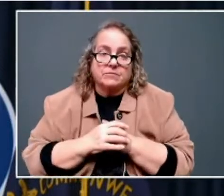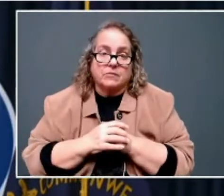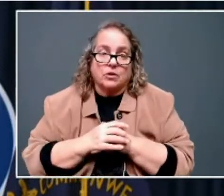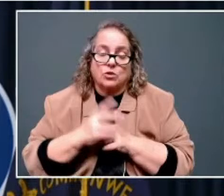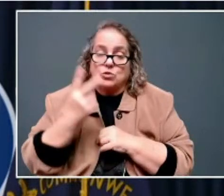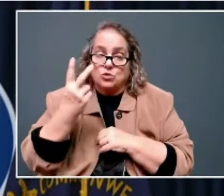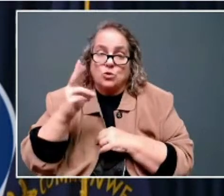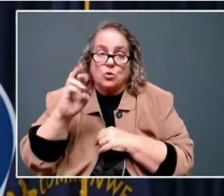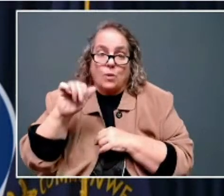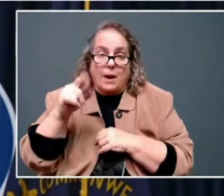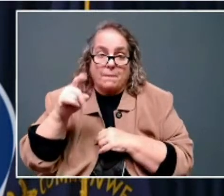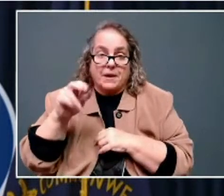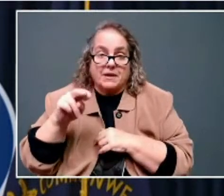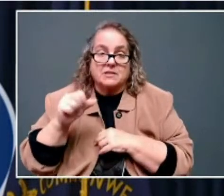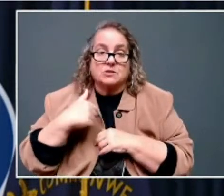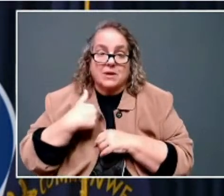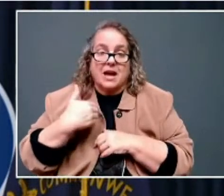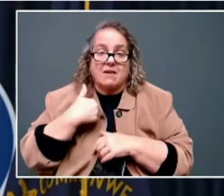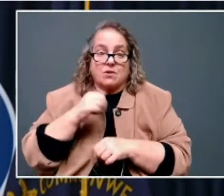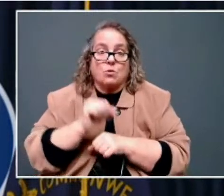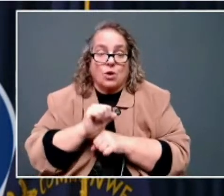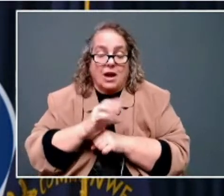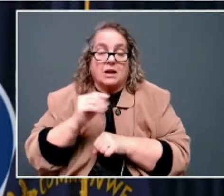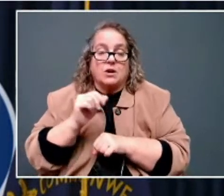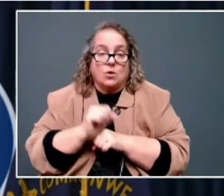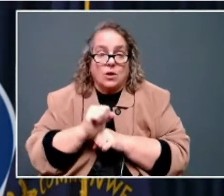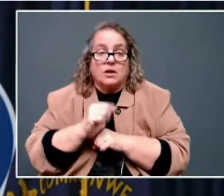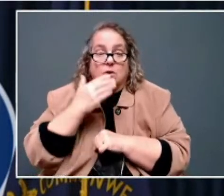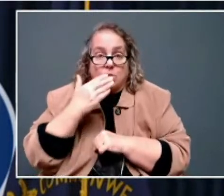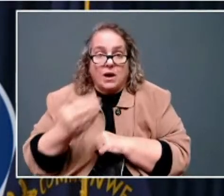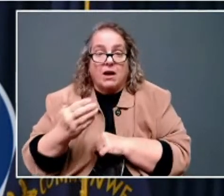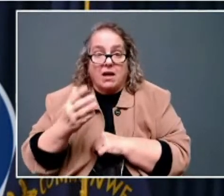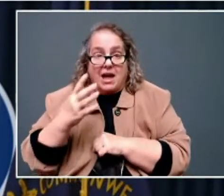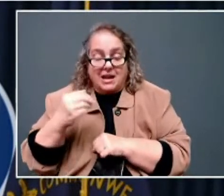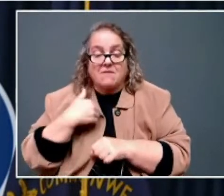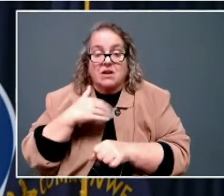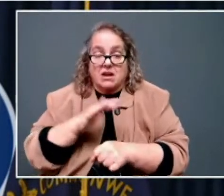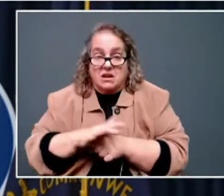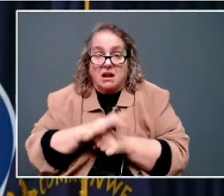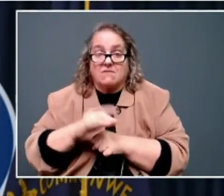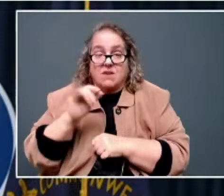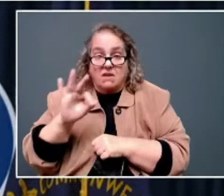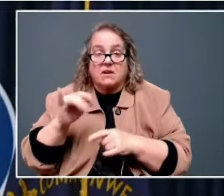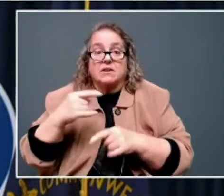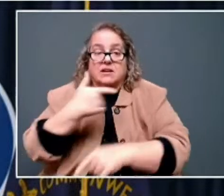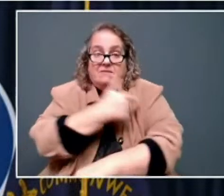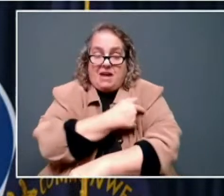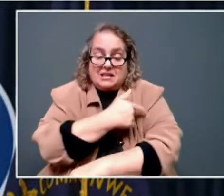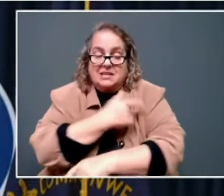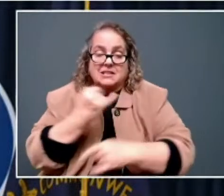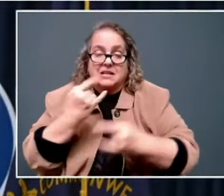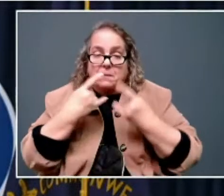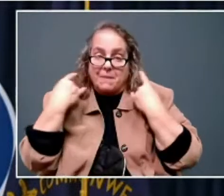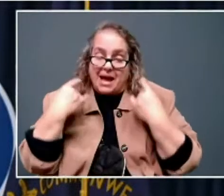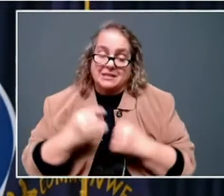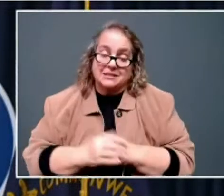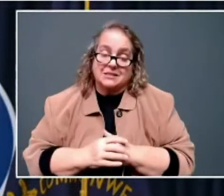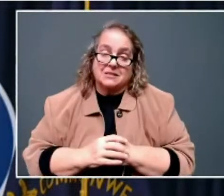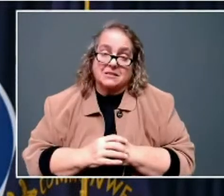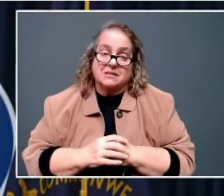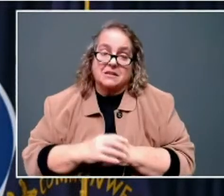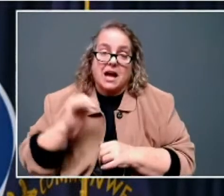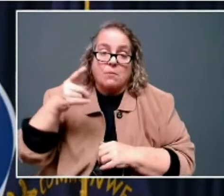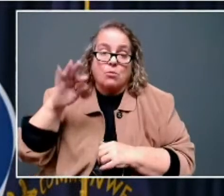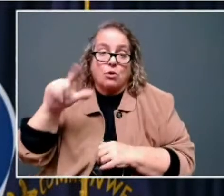we have that are working and working well, and that we have enough supply of, are vaccines and masks. April Rickard